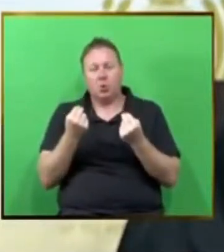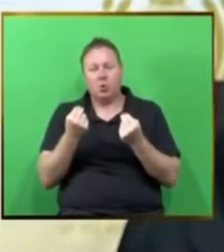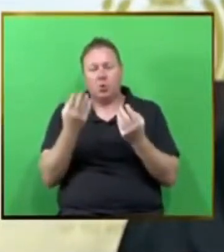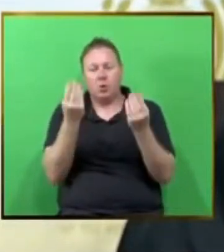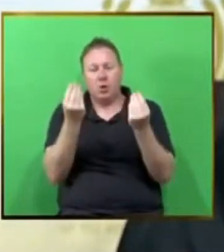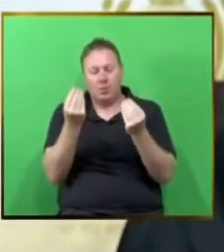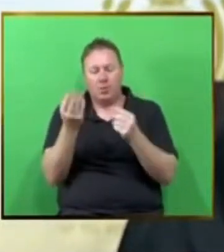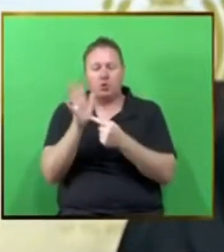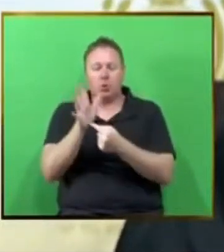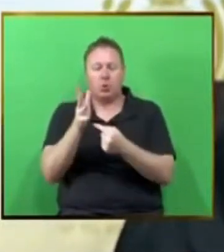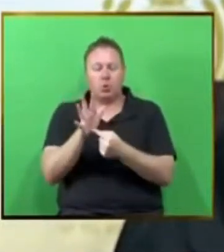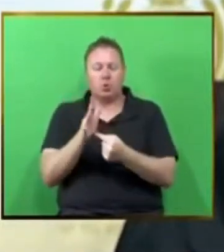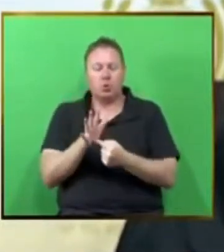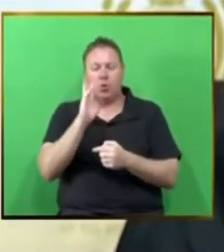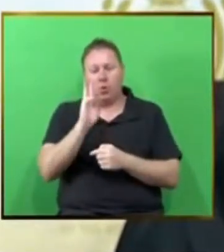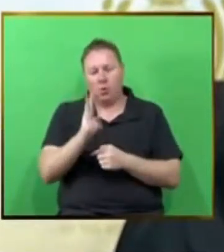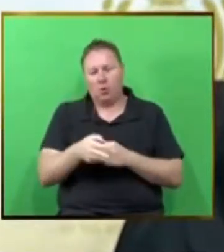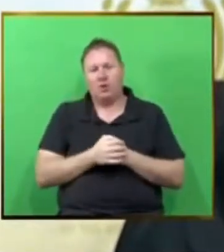with those regulations.